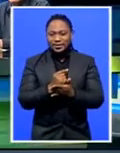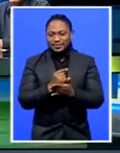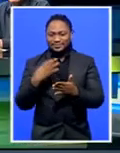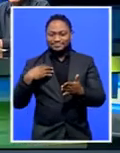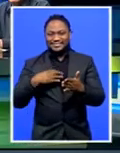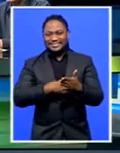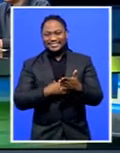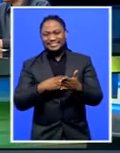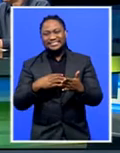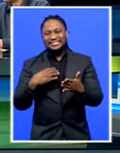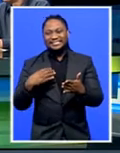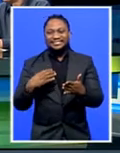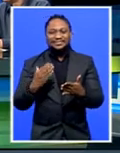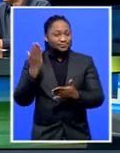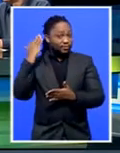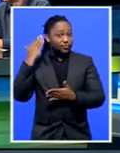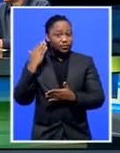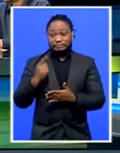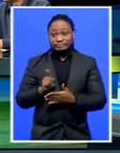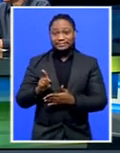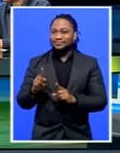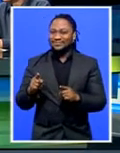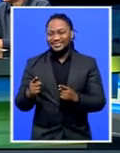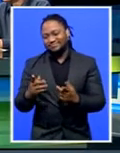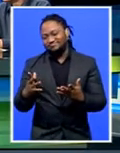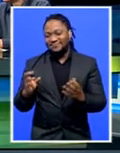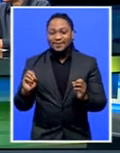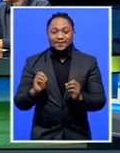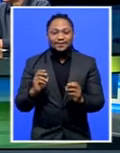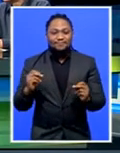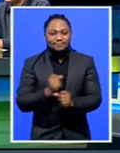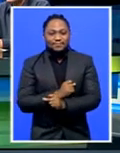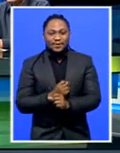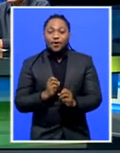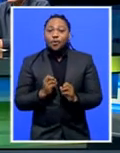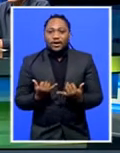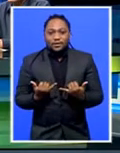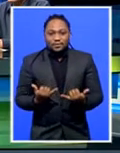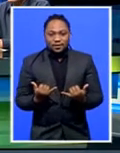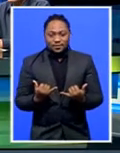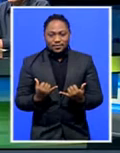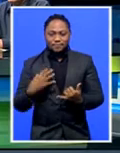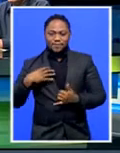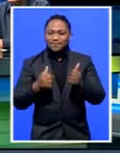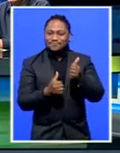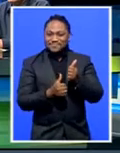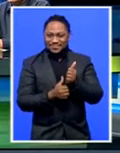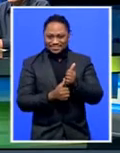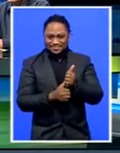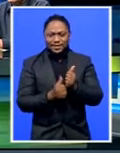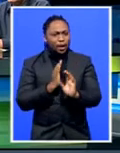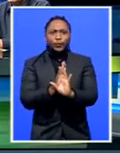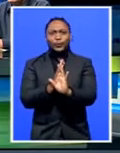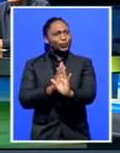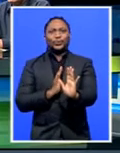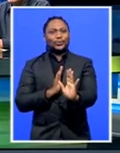so we can't, okay. There you have it. So we've got our deputy president who is about to vote. He's standing in the queue at Colbane. That's here in